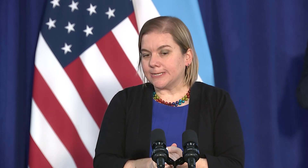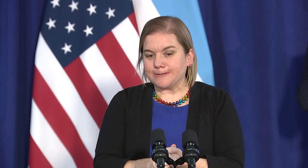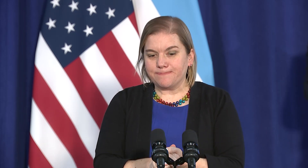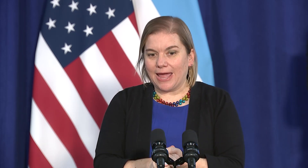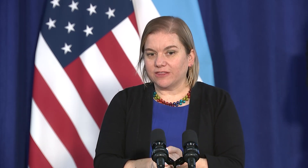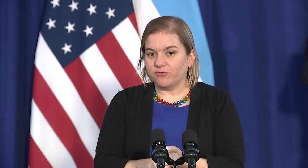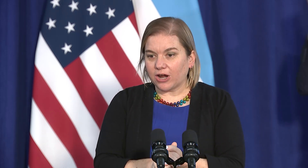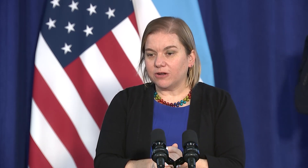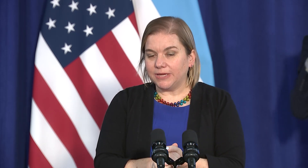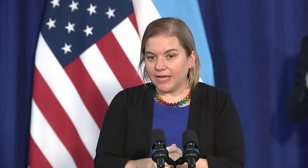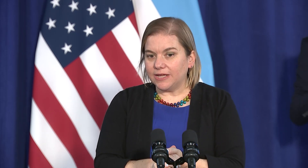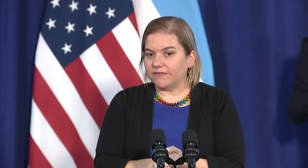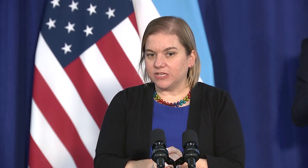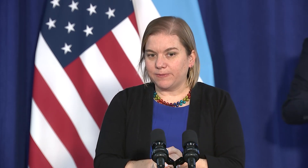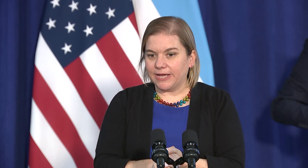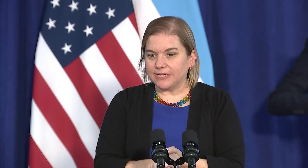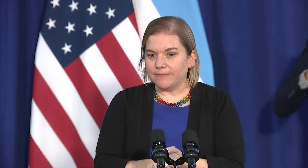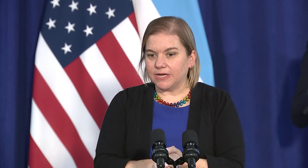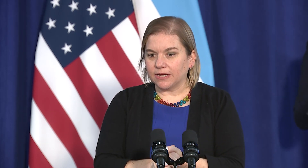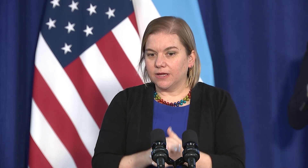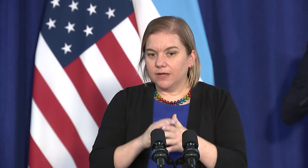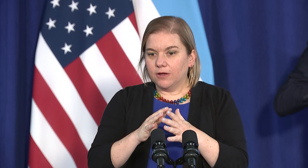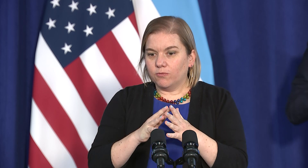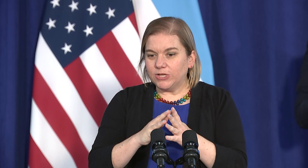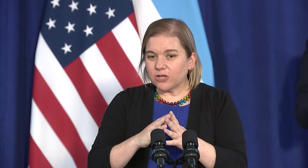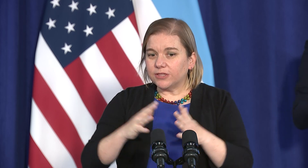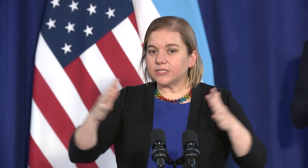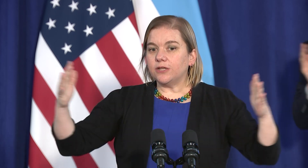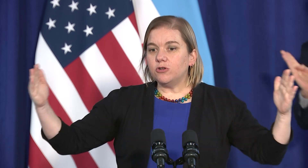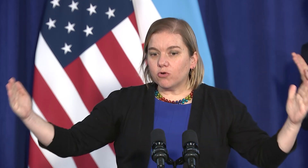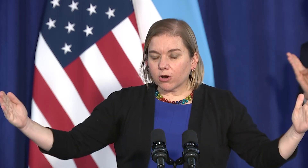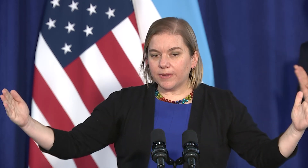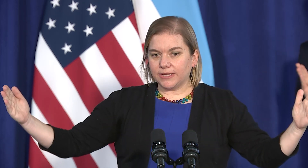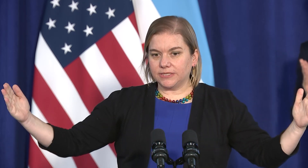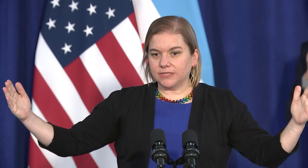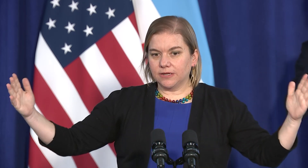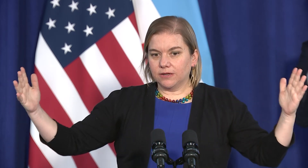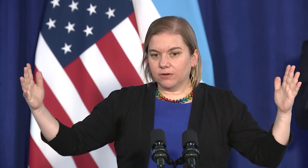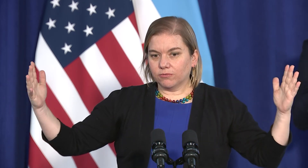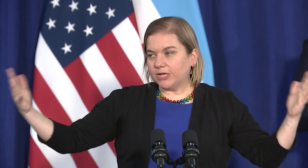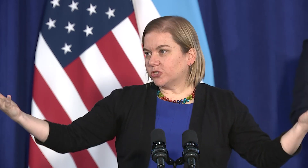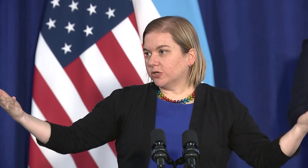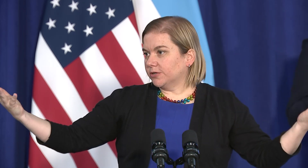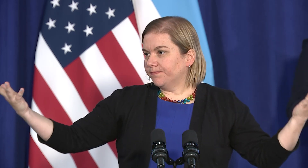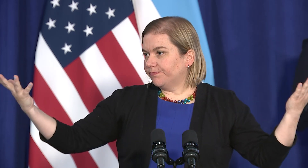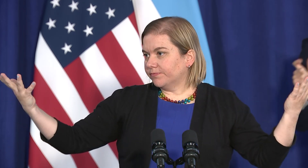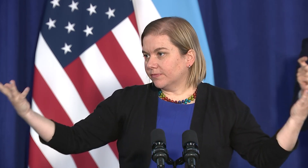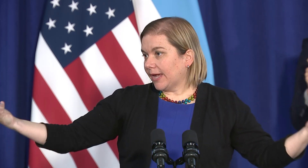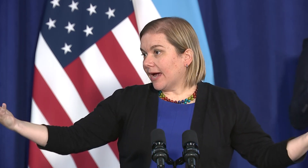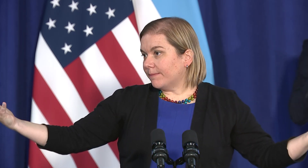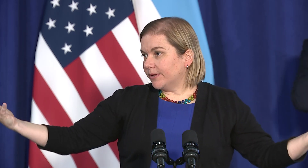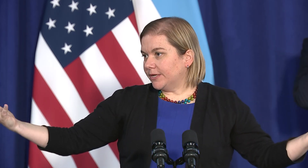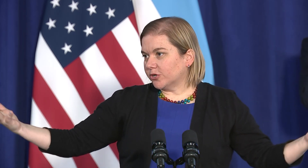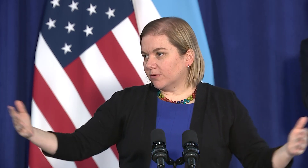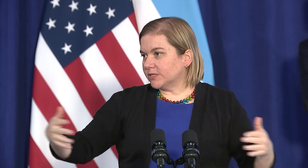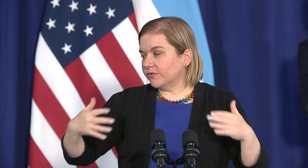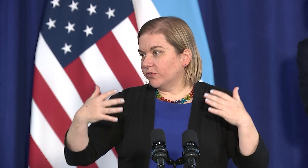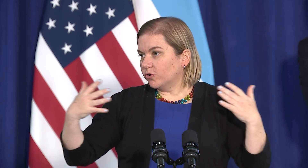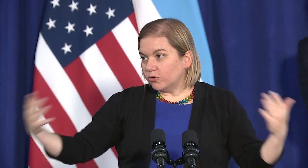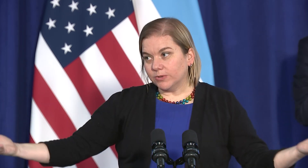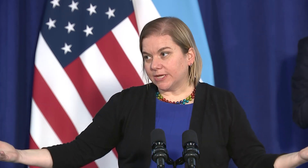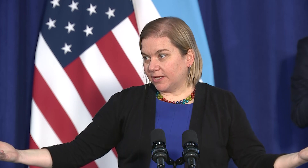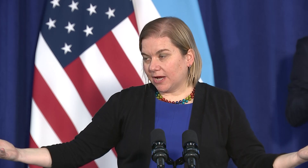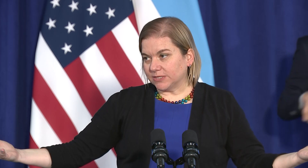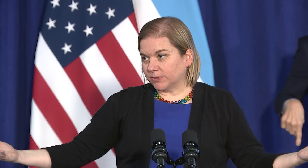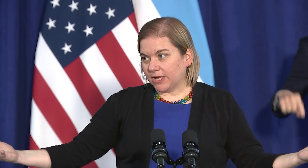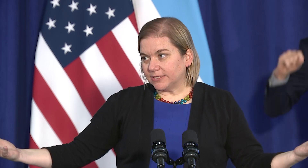Chicagoans, at the very beginning of this pandemic, we saw this enormous racial gap in terms of